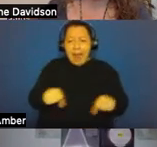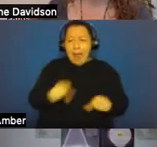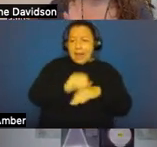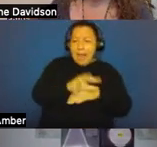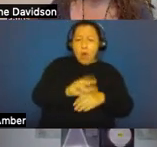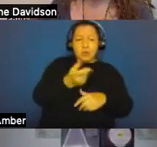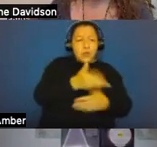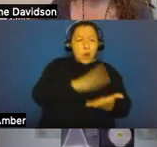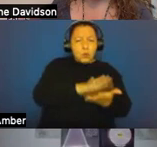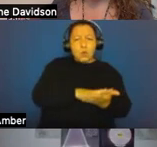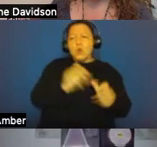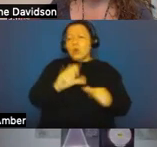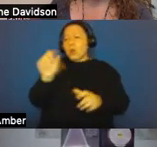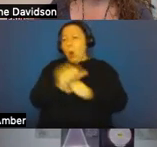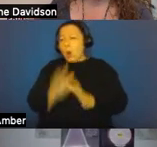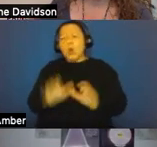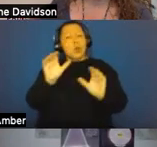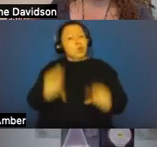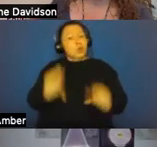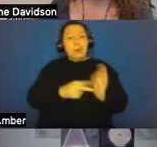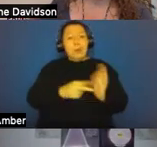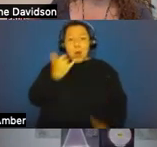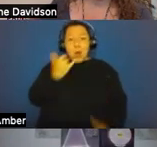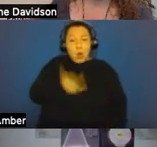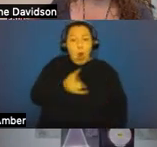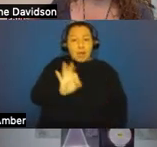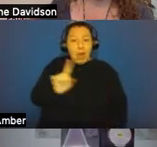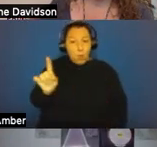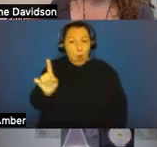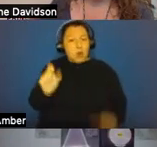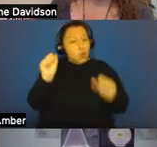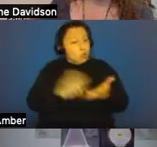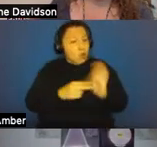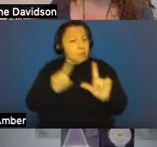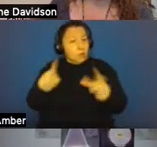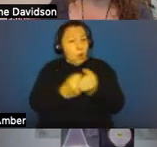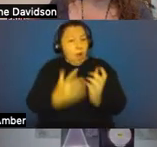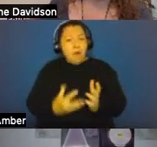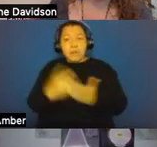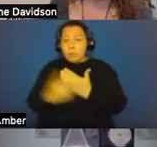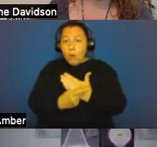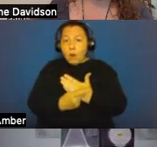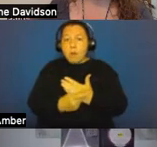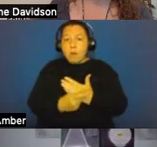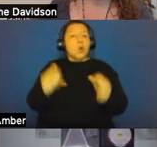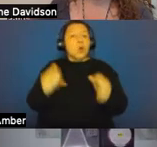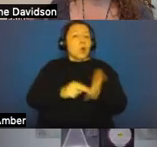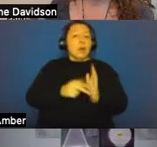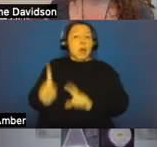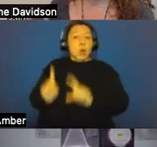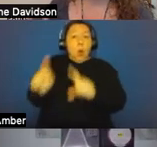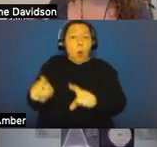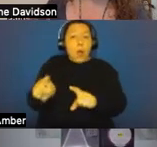calling 911. It could be going to the advocate program. It could be going up to social services,